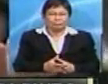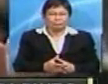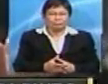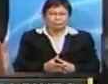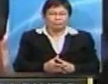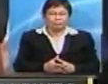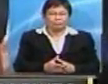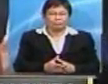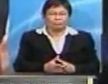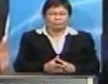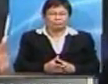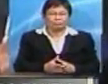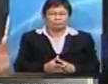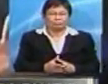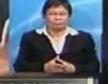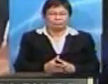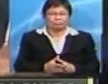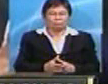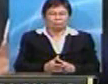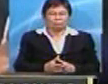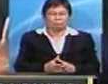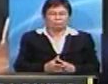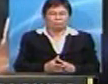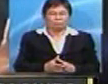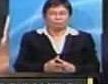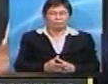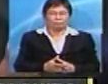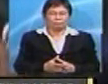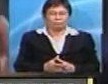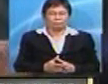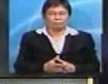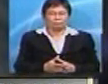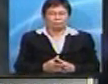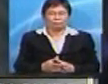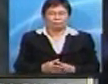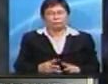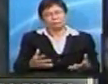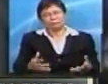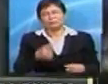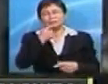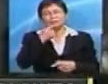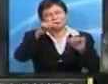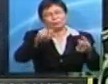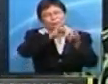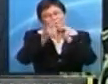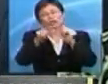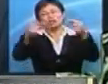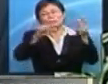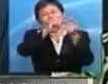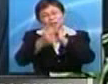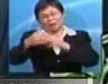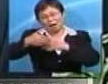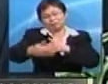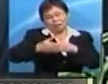be able to create a game changer where everyone walks away with some resolution inside them? I asked